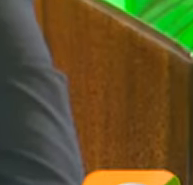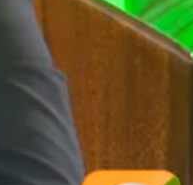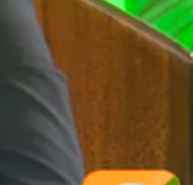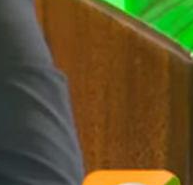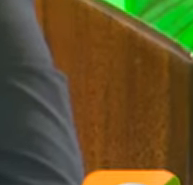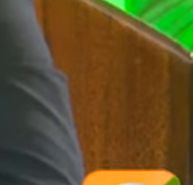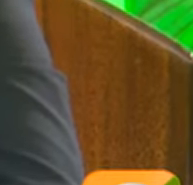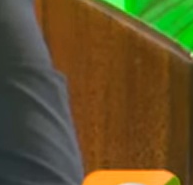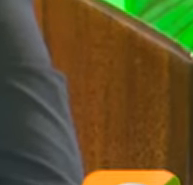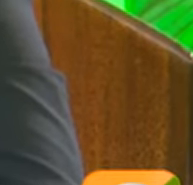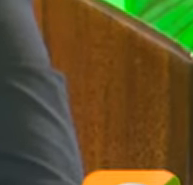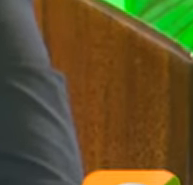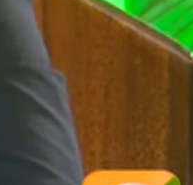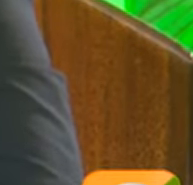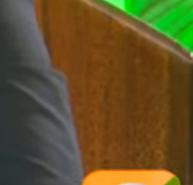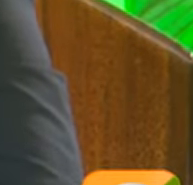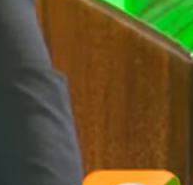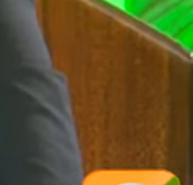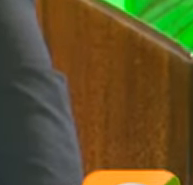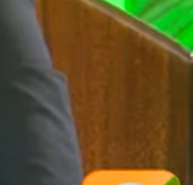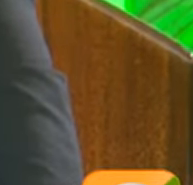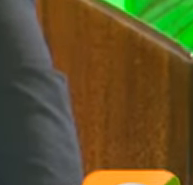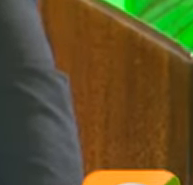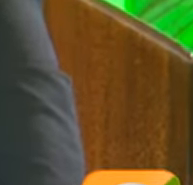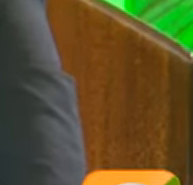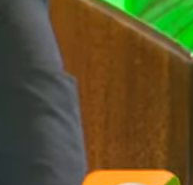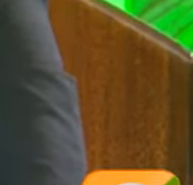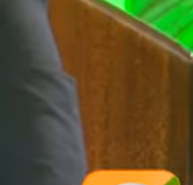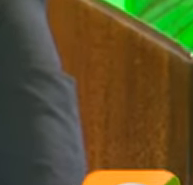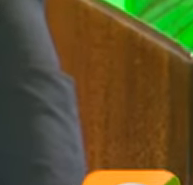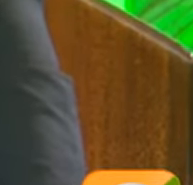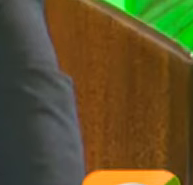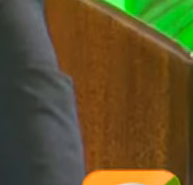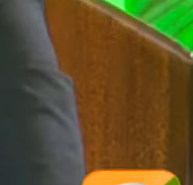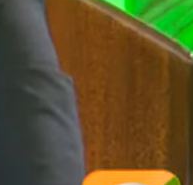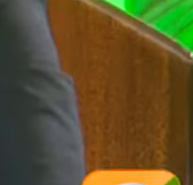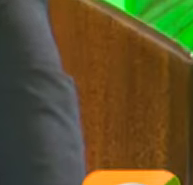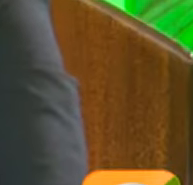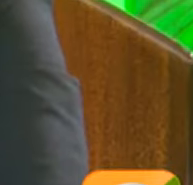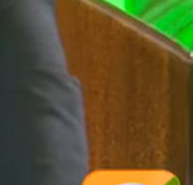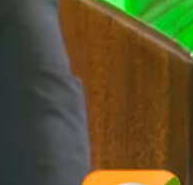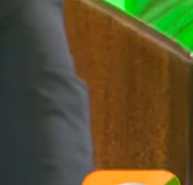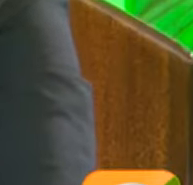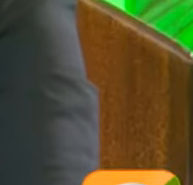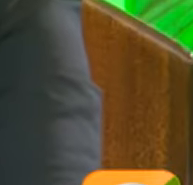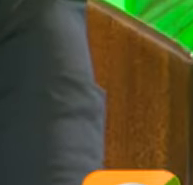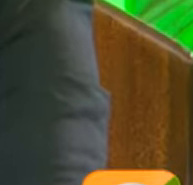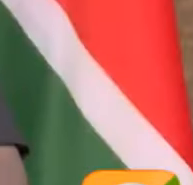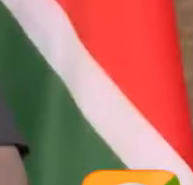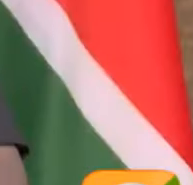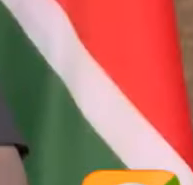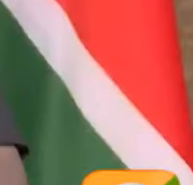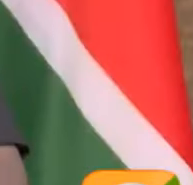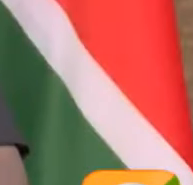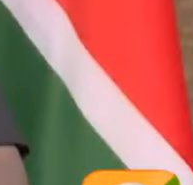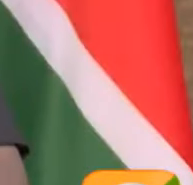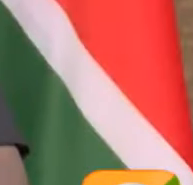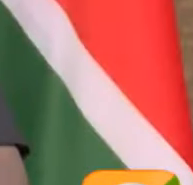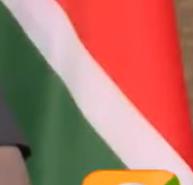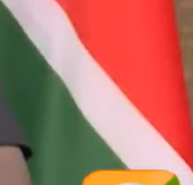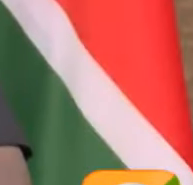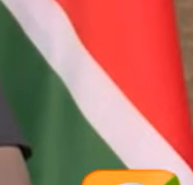Kenyans are feeling quite taxed. And the hustlers that you represent are looking around the numbers that we are discussing today, and they're